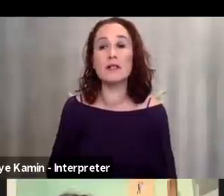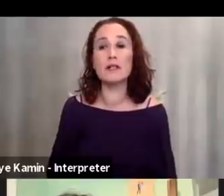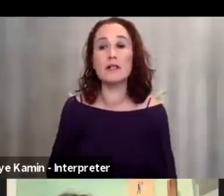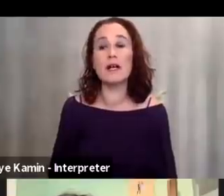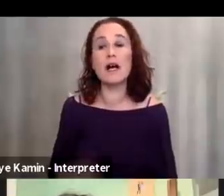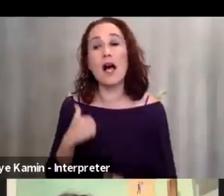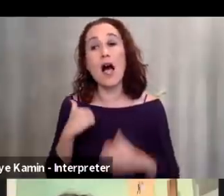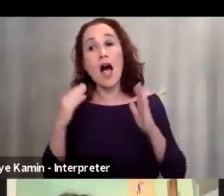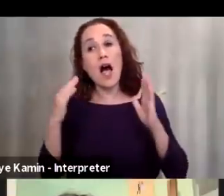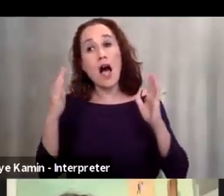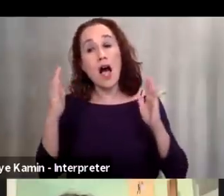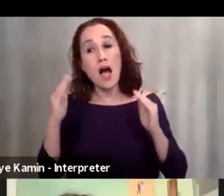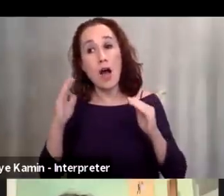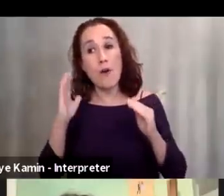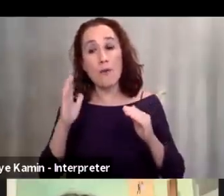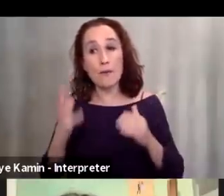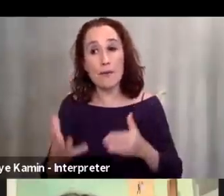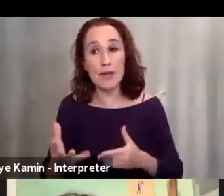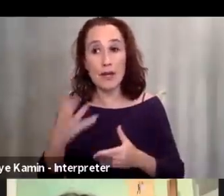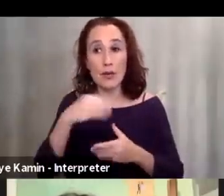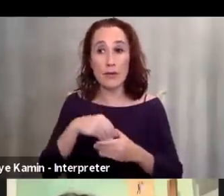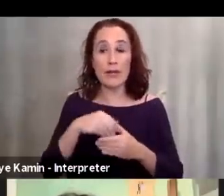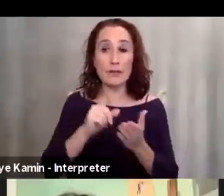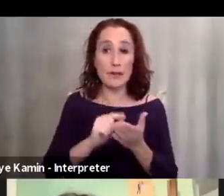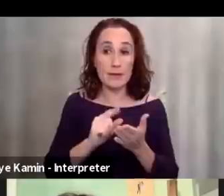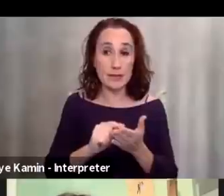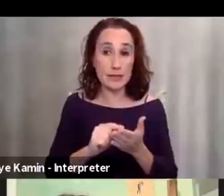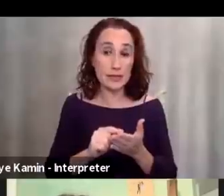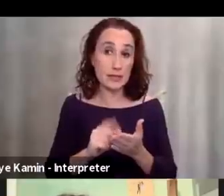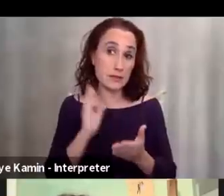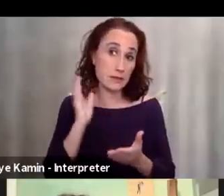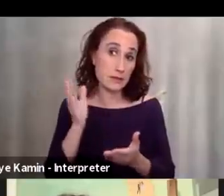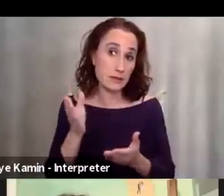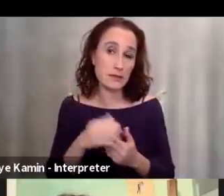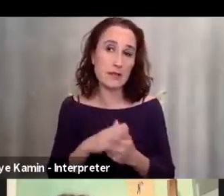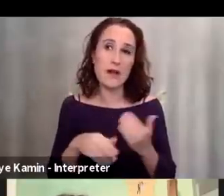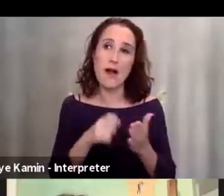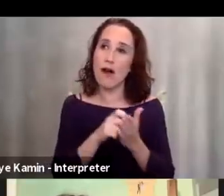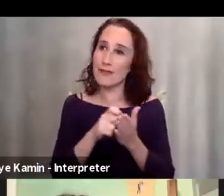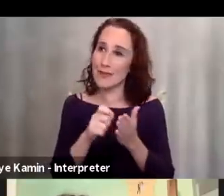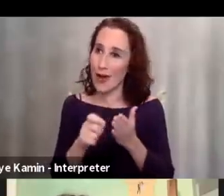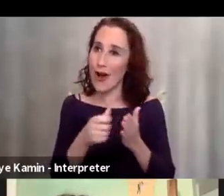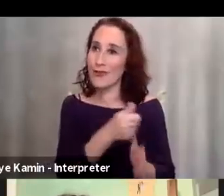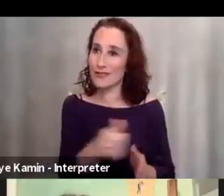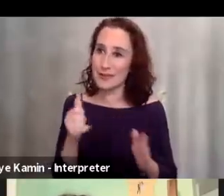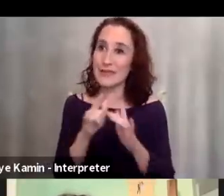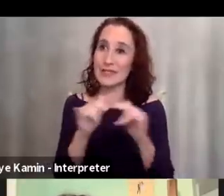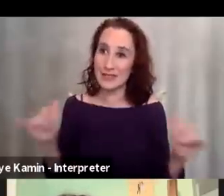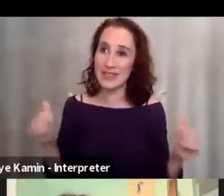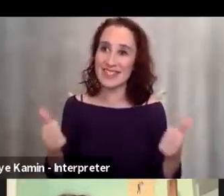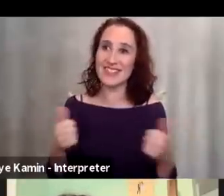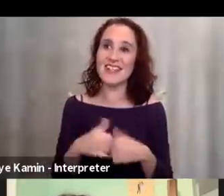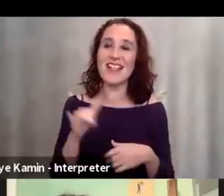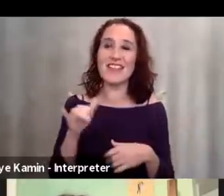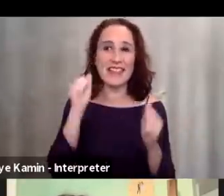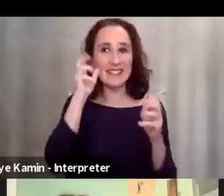bigger part of publishing is, one, you know, all the authors are becoming very diverse, and that's amazing, and they're producing